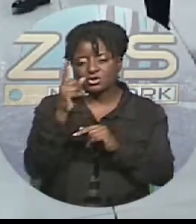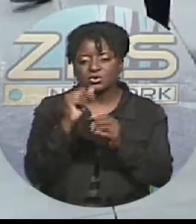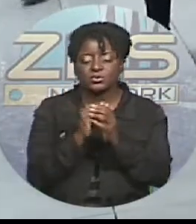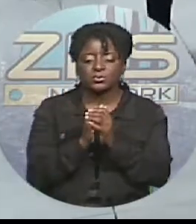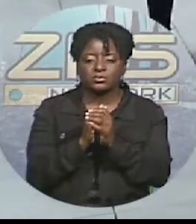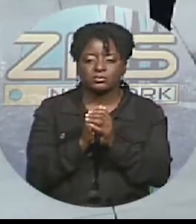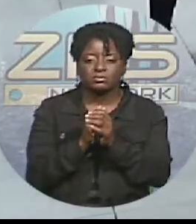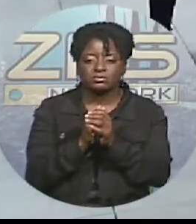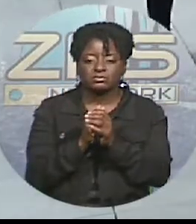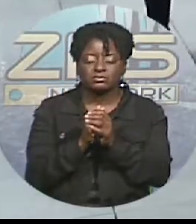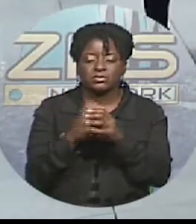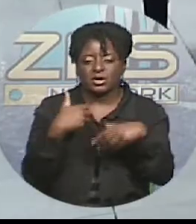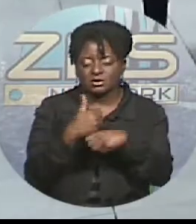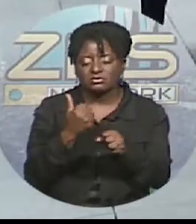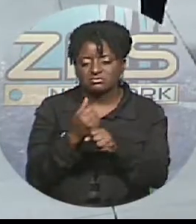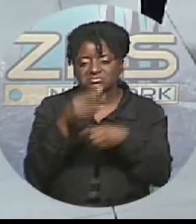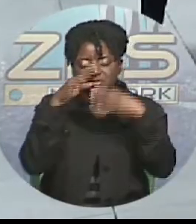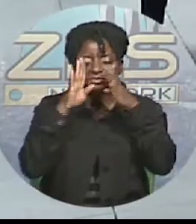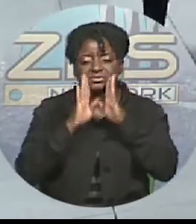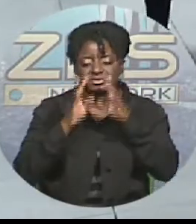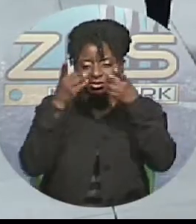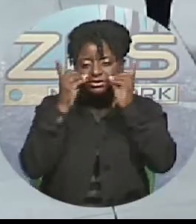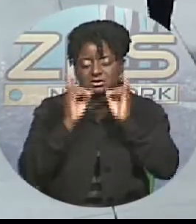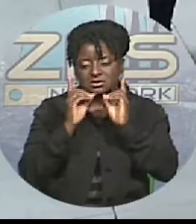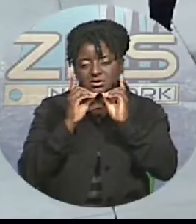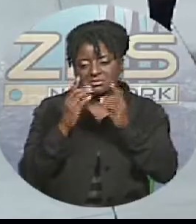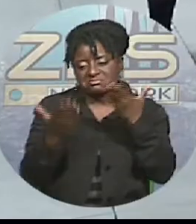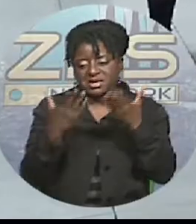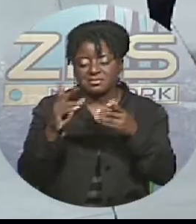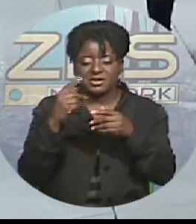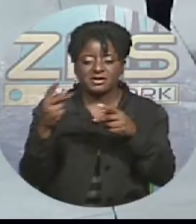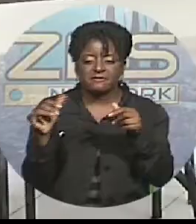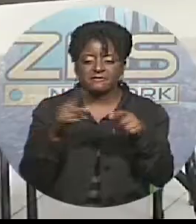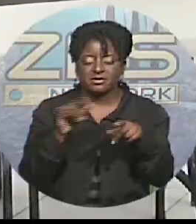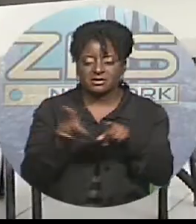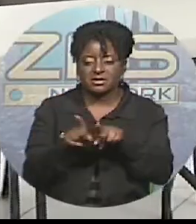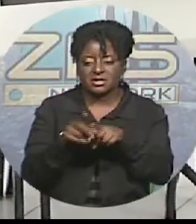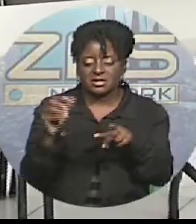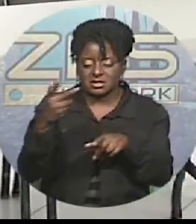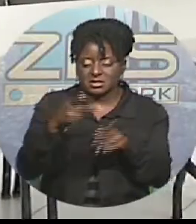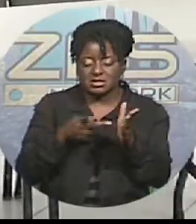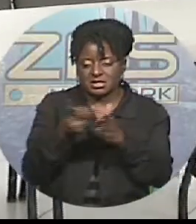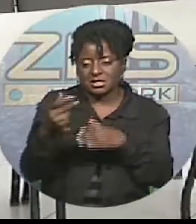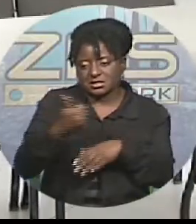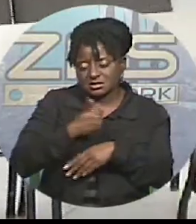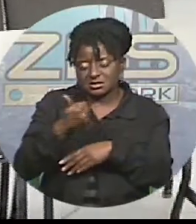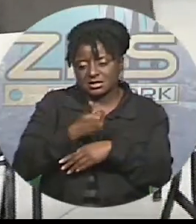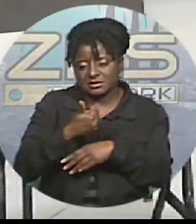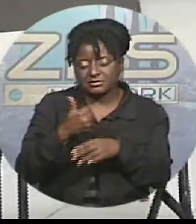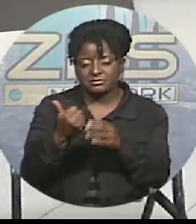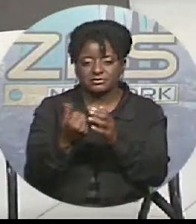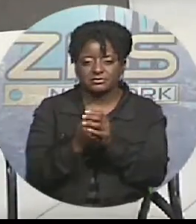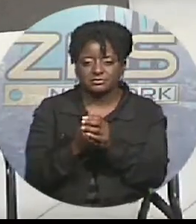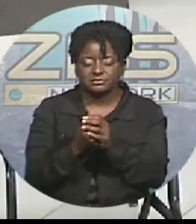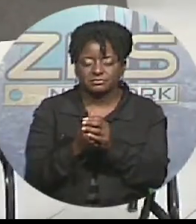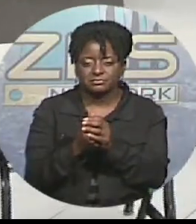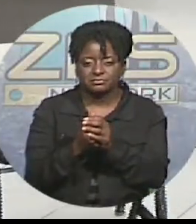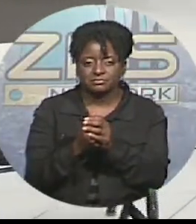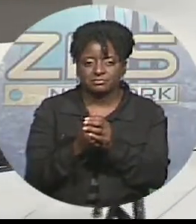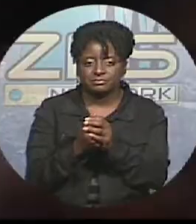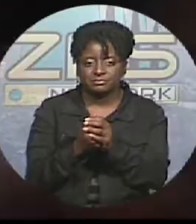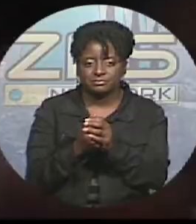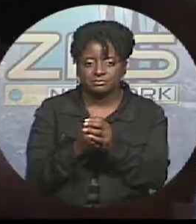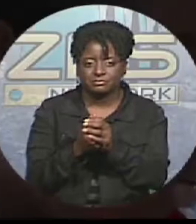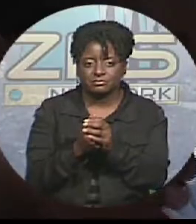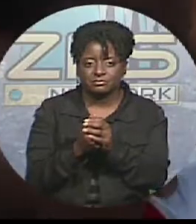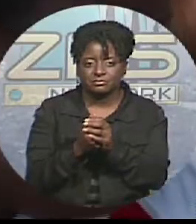and cause depression, maybe even suicide sometimes. Data Protection Commissioner Sharmi Austin was amazed that more